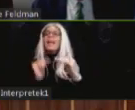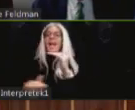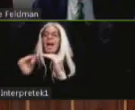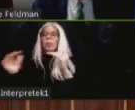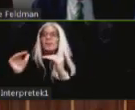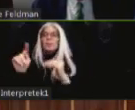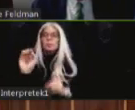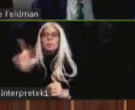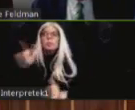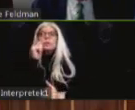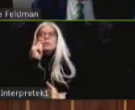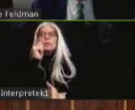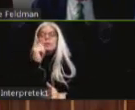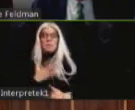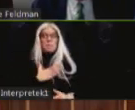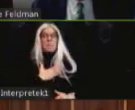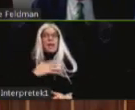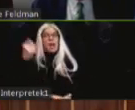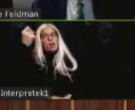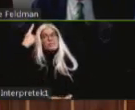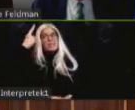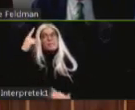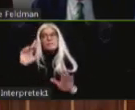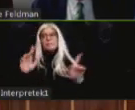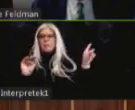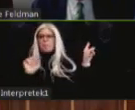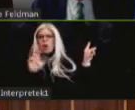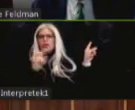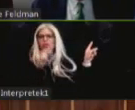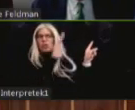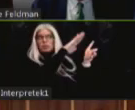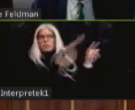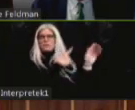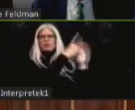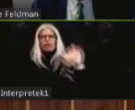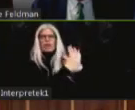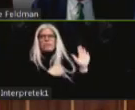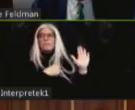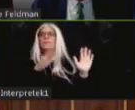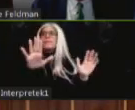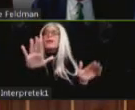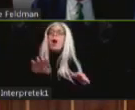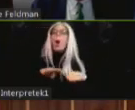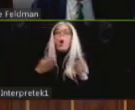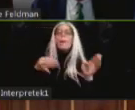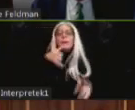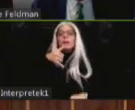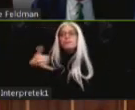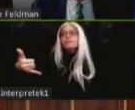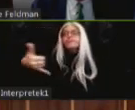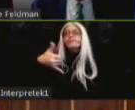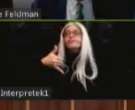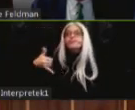and Ms. Marshall can correct me, is the open container. Okay. Look at, and